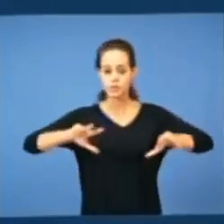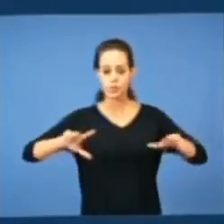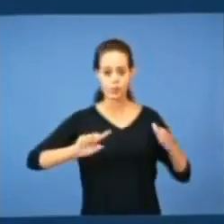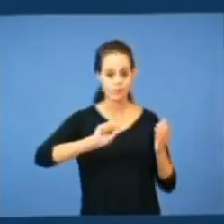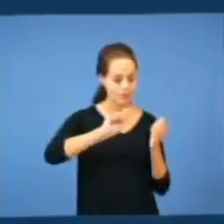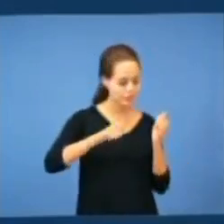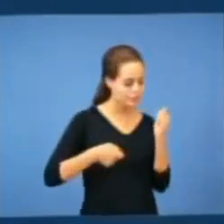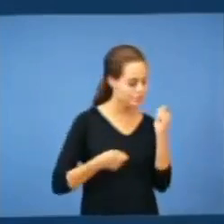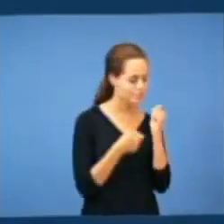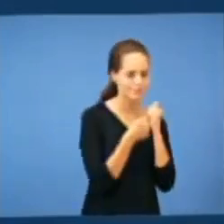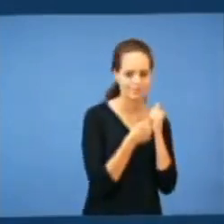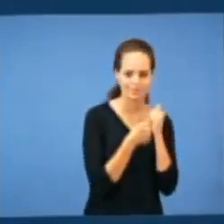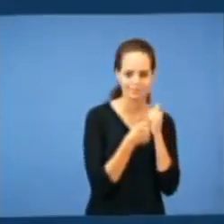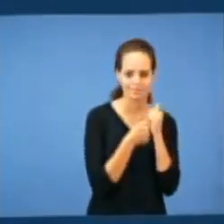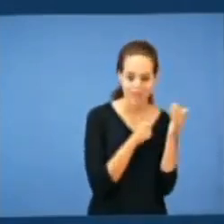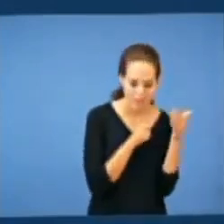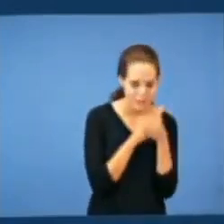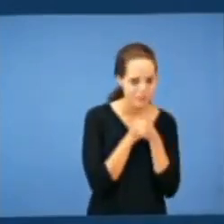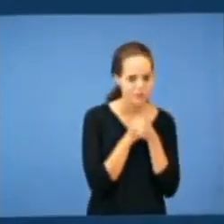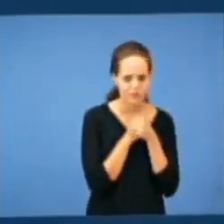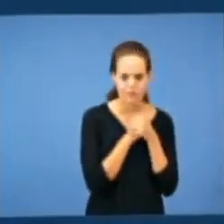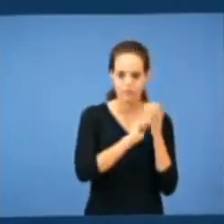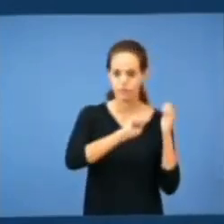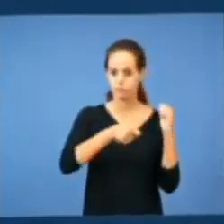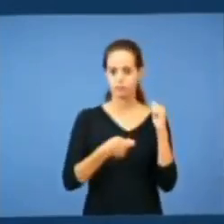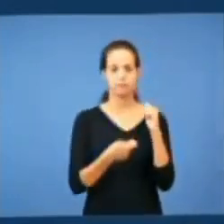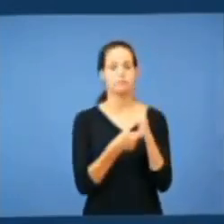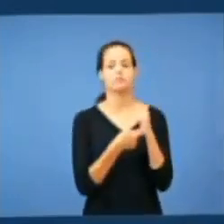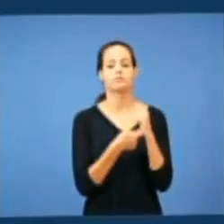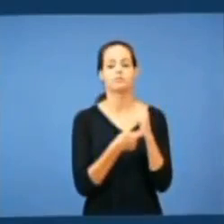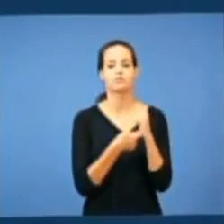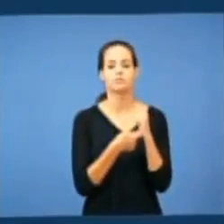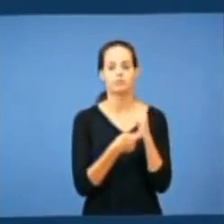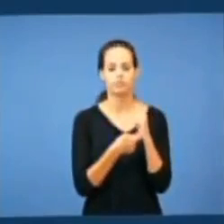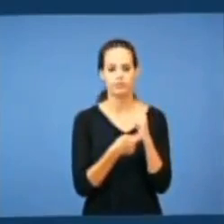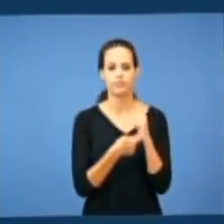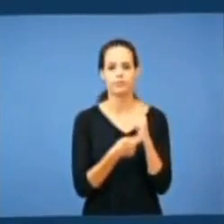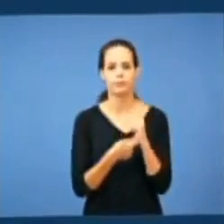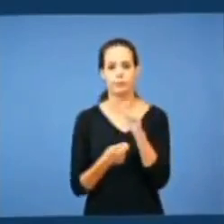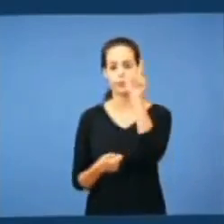Those are mysteries. It says,